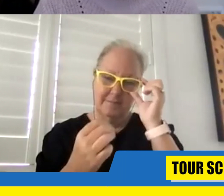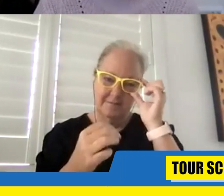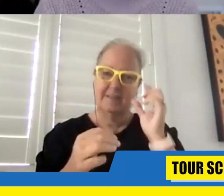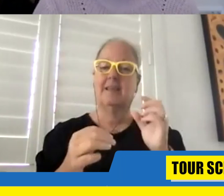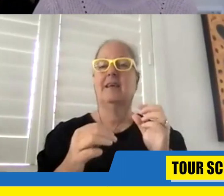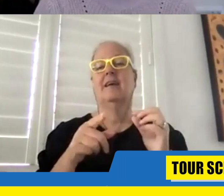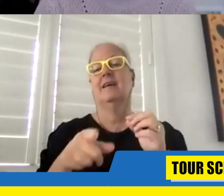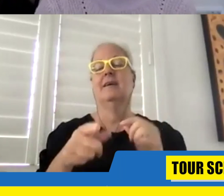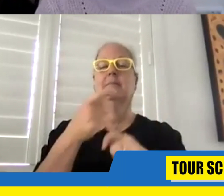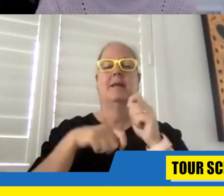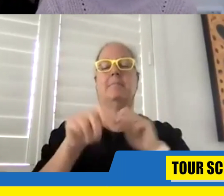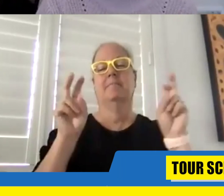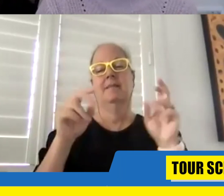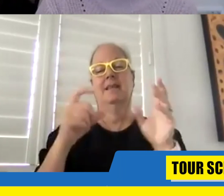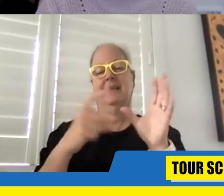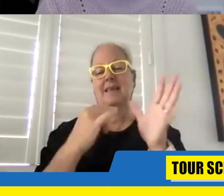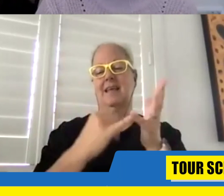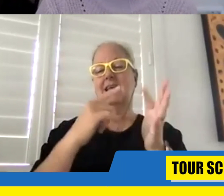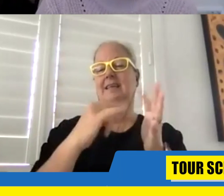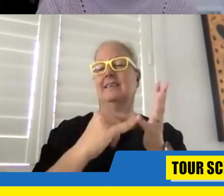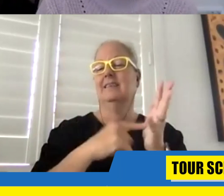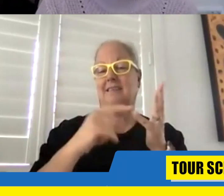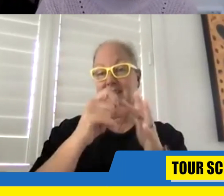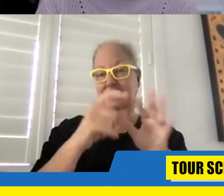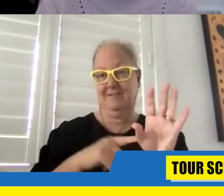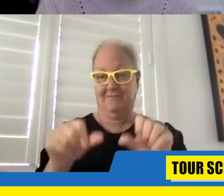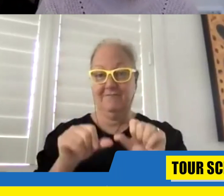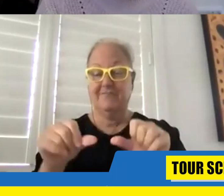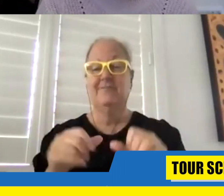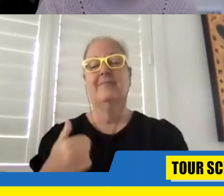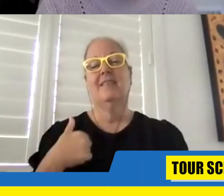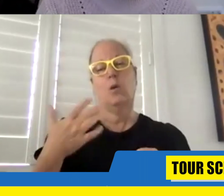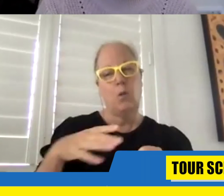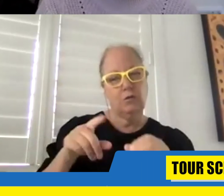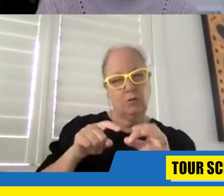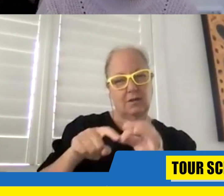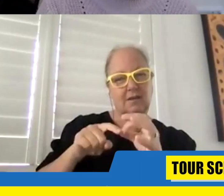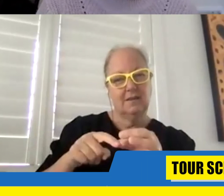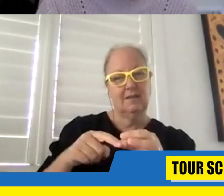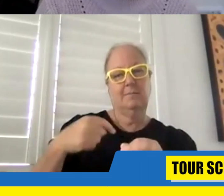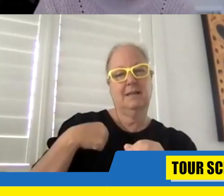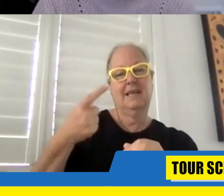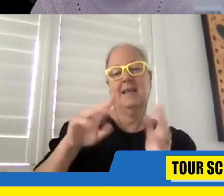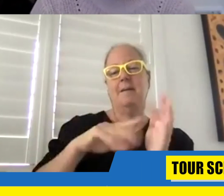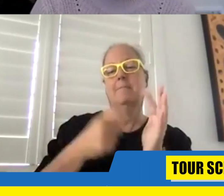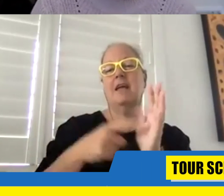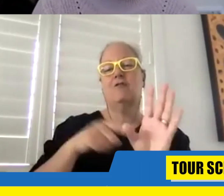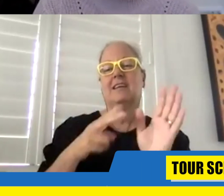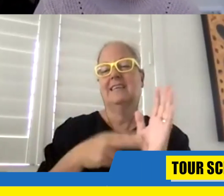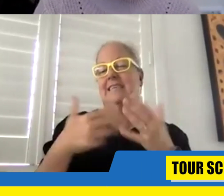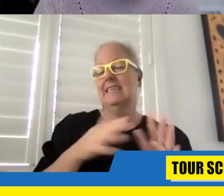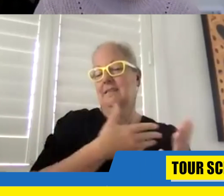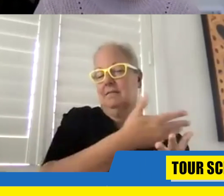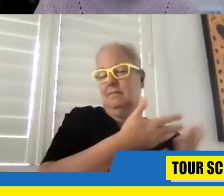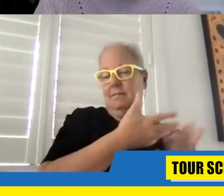us. I'll run through a few questions that Merryn and I discussed earlier, and as you answer,